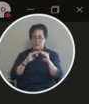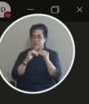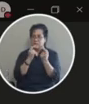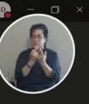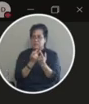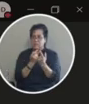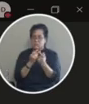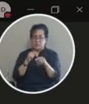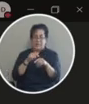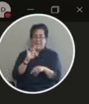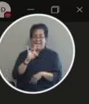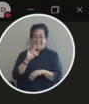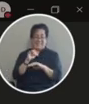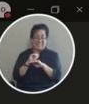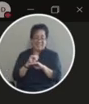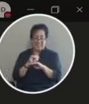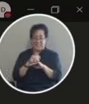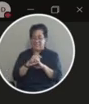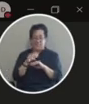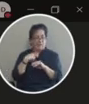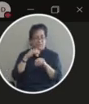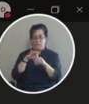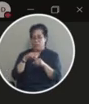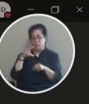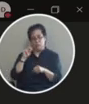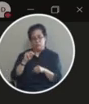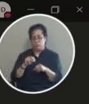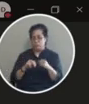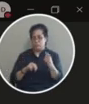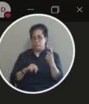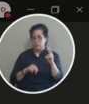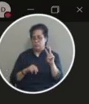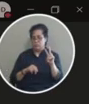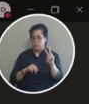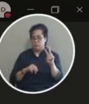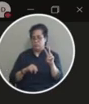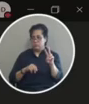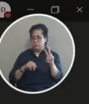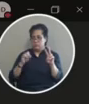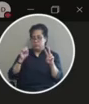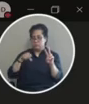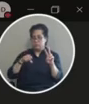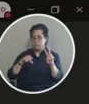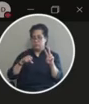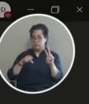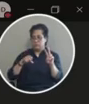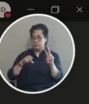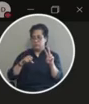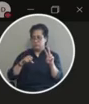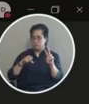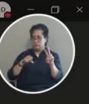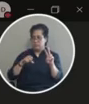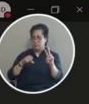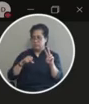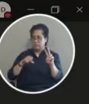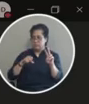meetings that went till 8 o'clock at night. I'm voting nay. Anello? Aye. Hernandez?